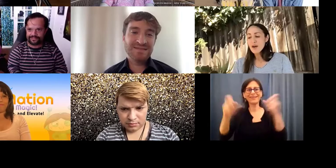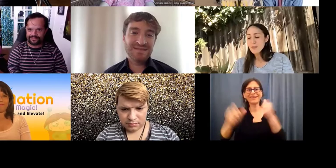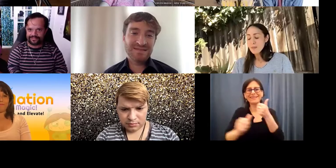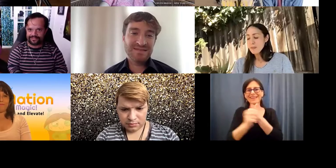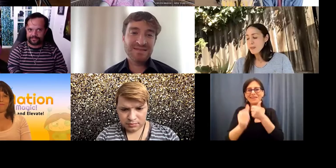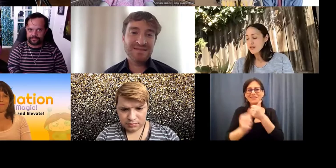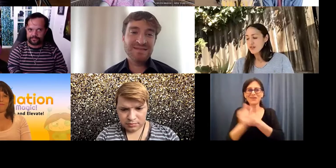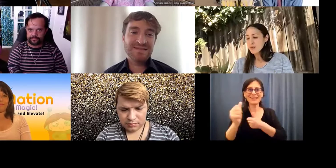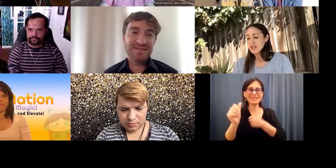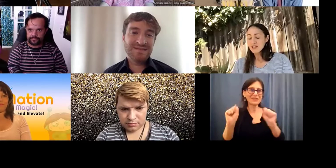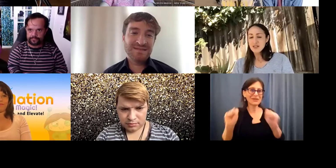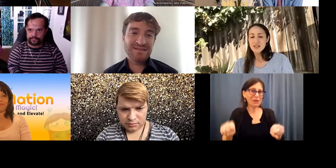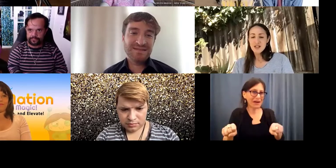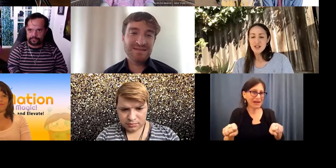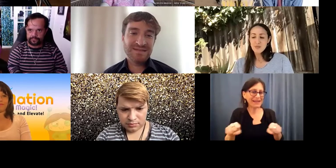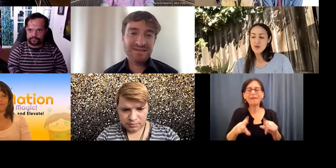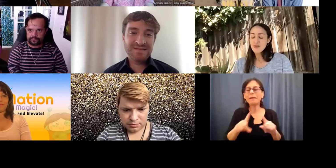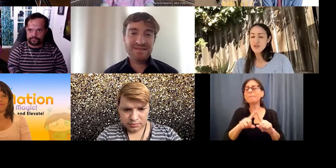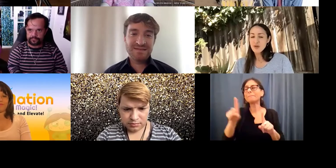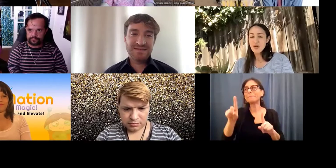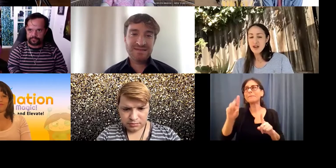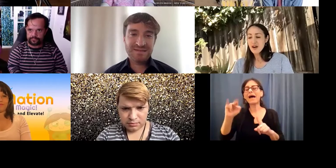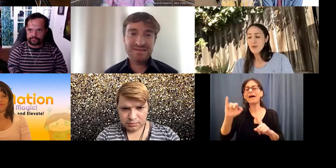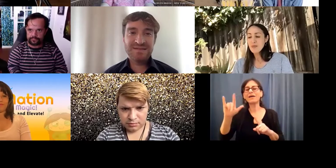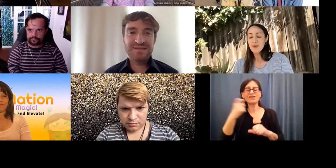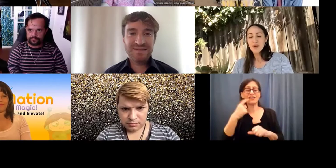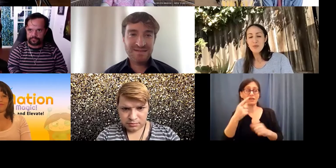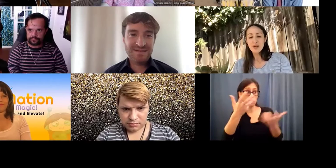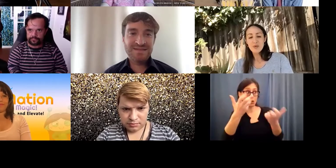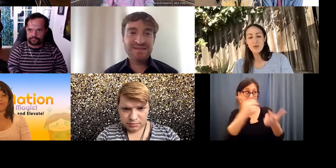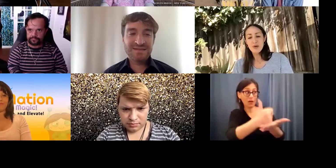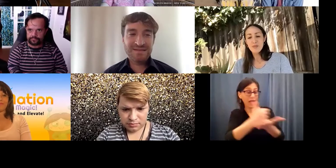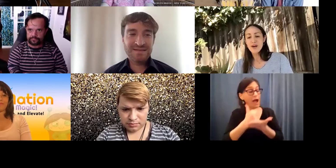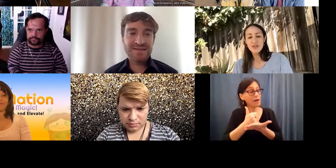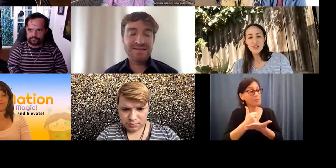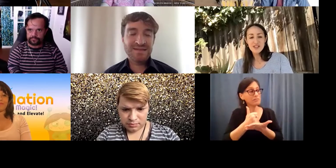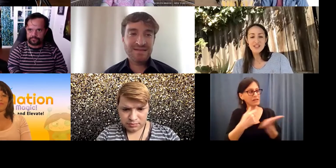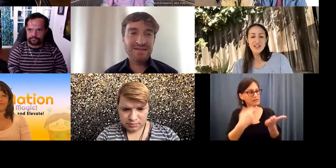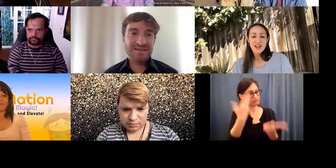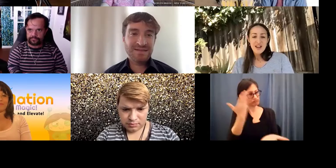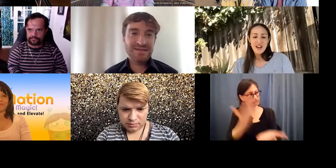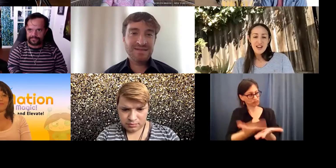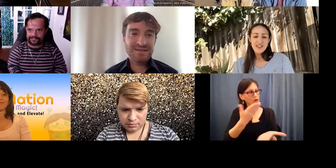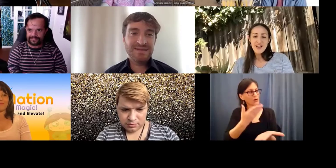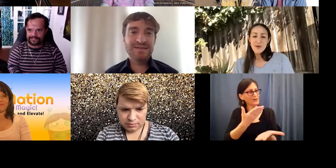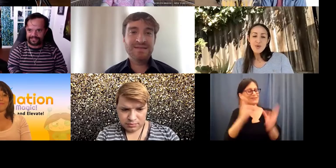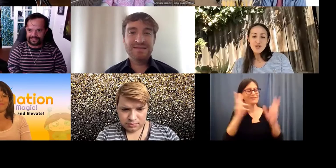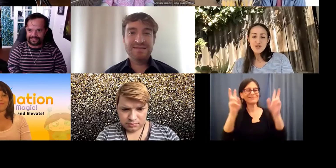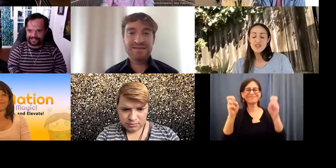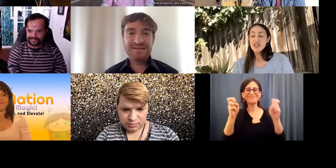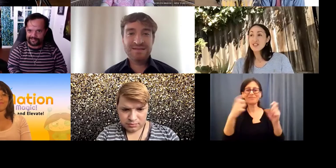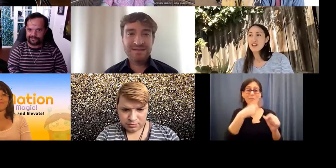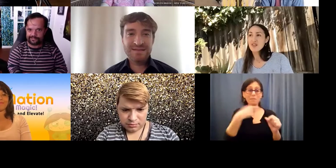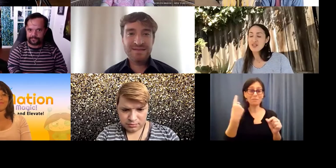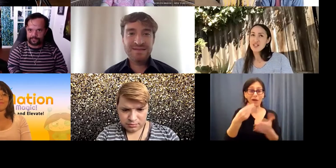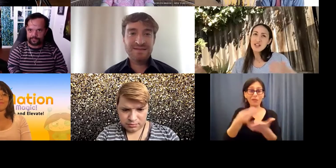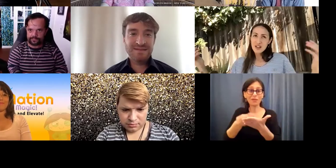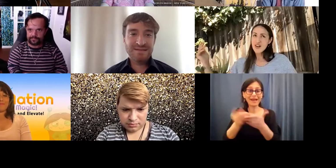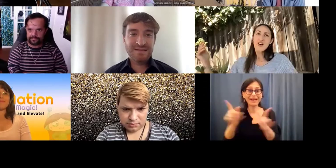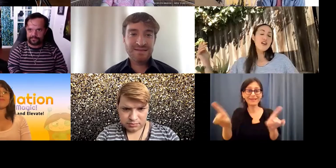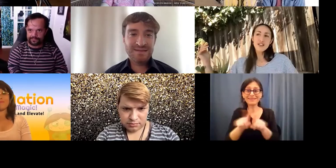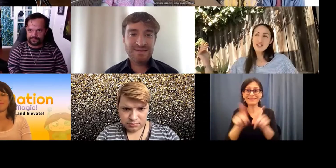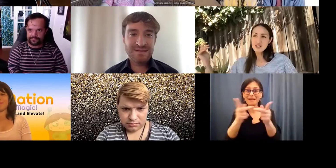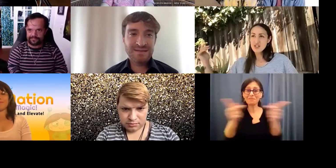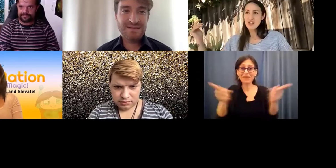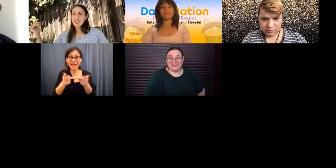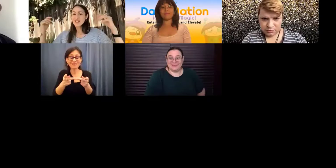dangerous territory. But she basically said, Marie, if you want to help me put your money where your mouth is and produce this. And